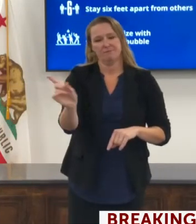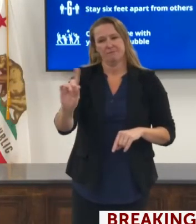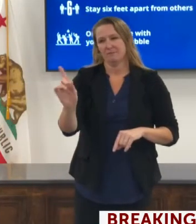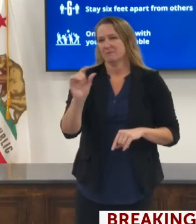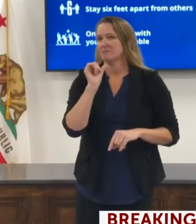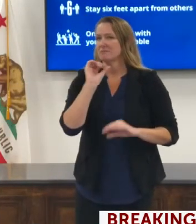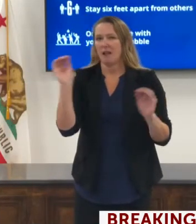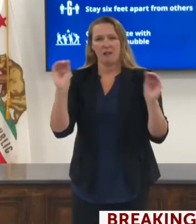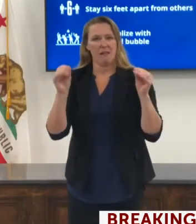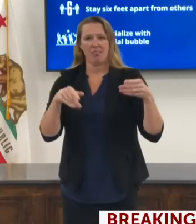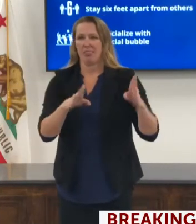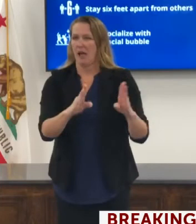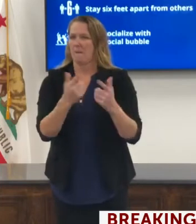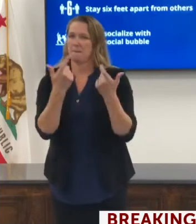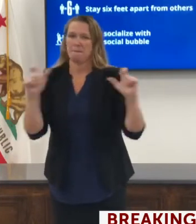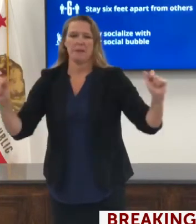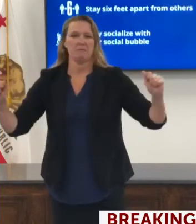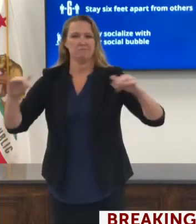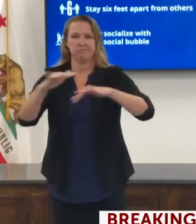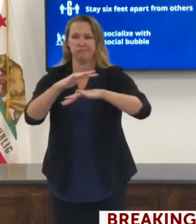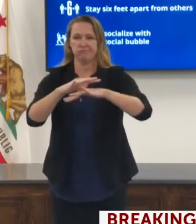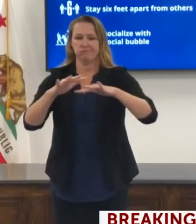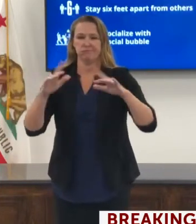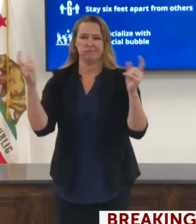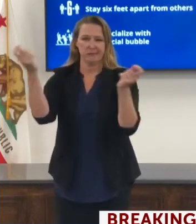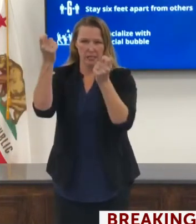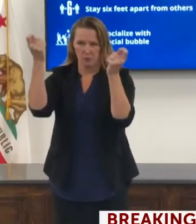please not do those things this year.